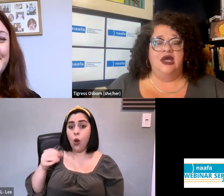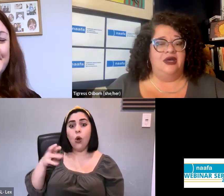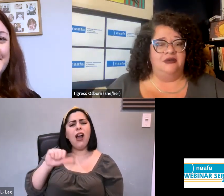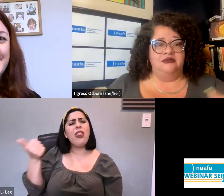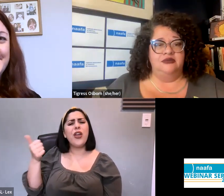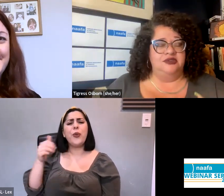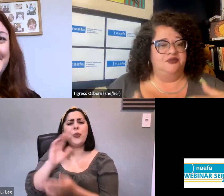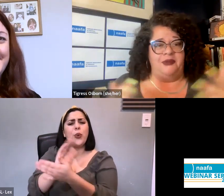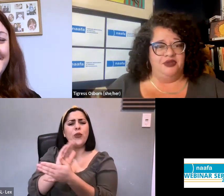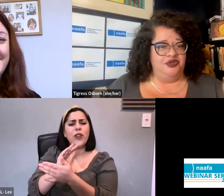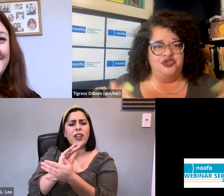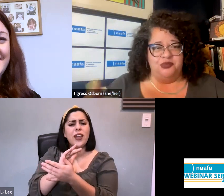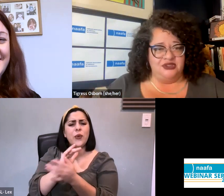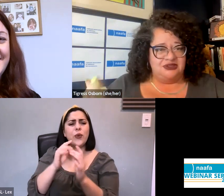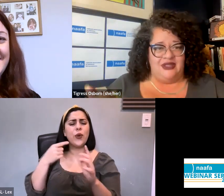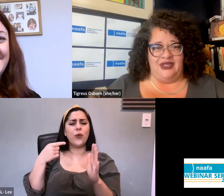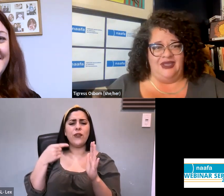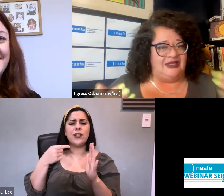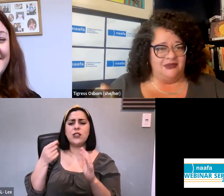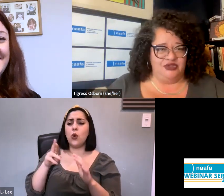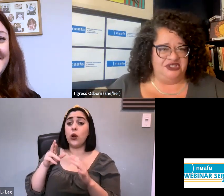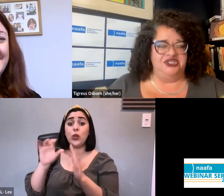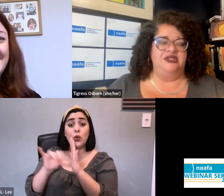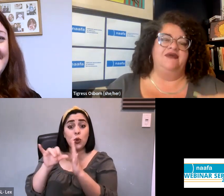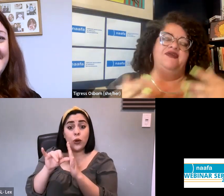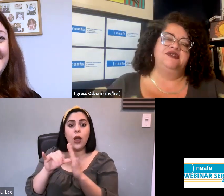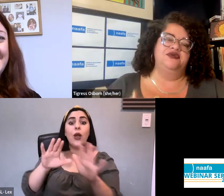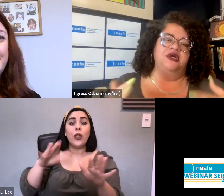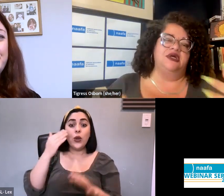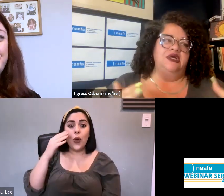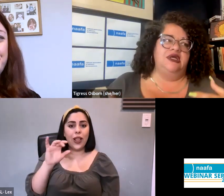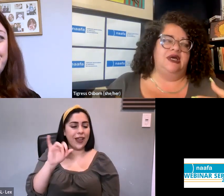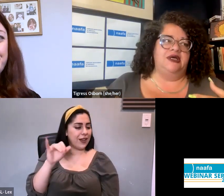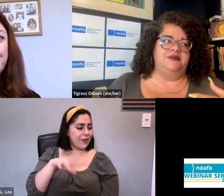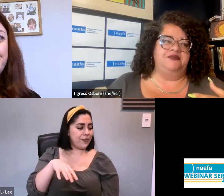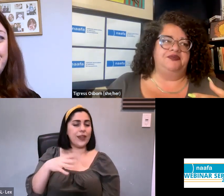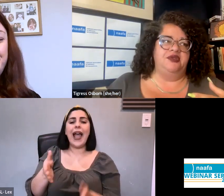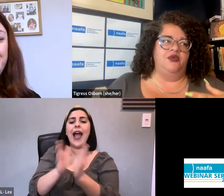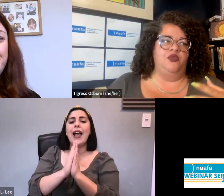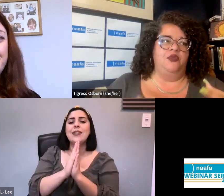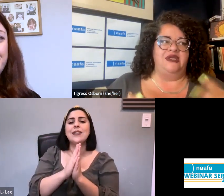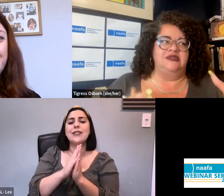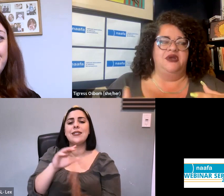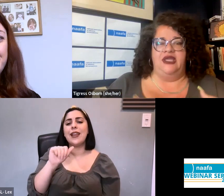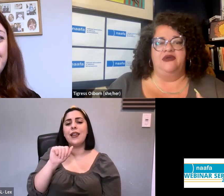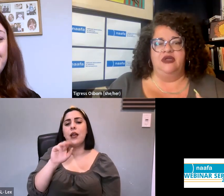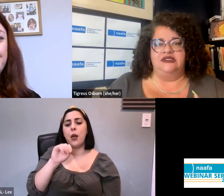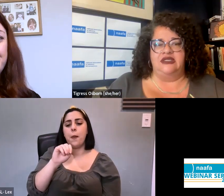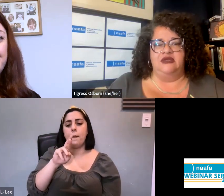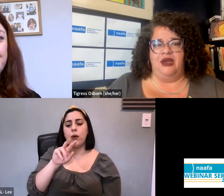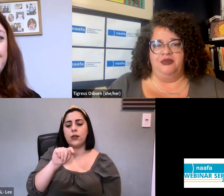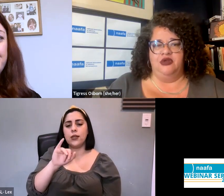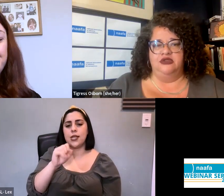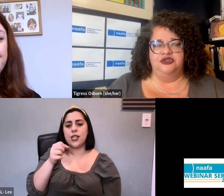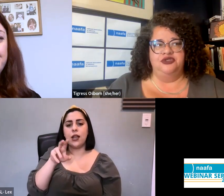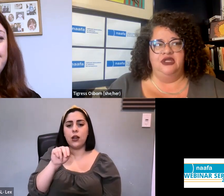popular. Popular YouTubers like Ask a Mortician, like folks who are, the ways that we're encountering death